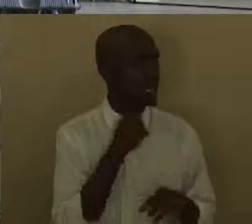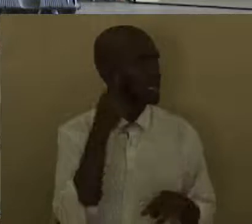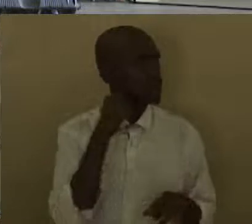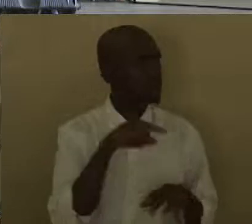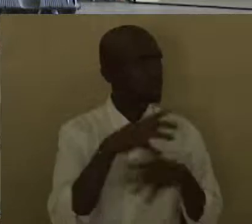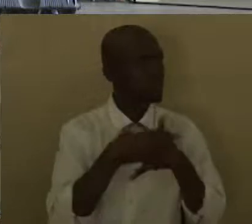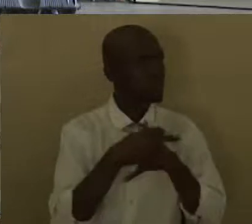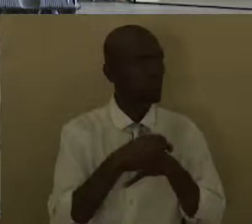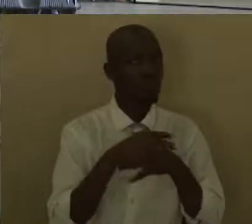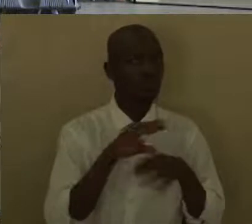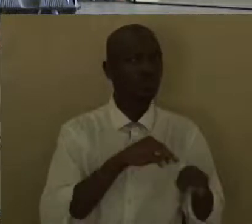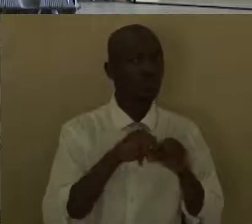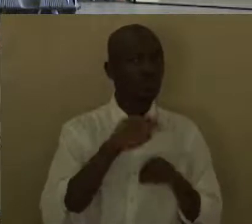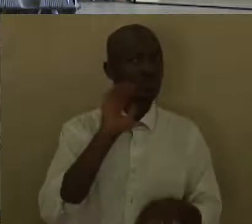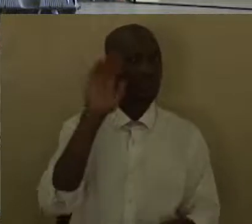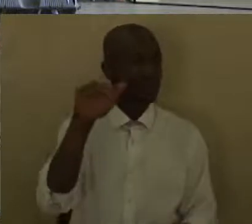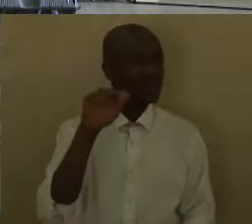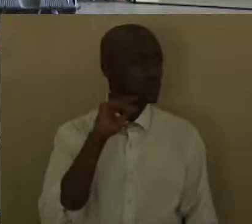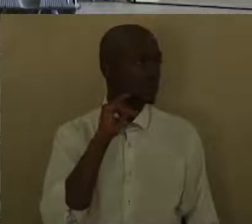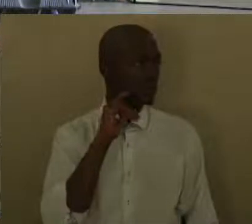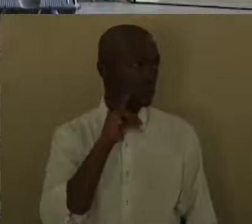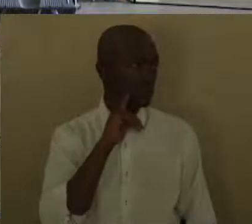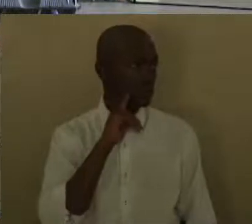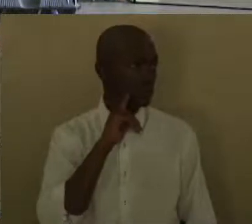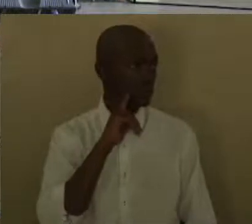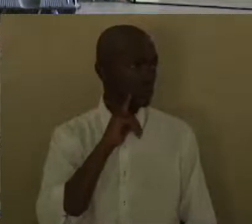Yeah, thank you, Chairperson.